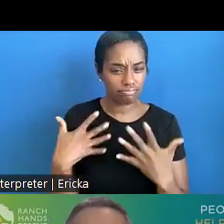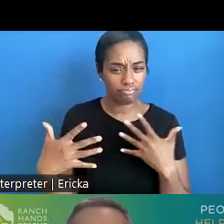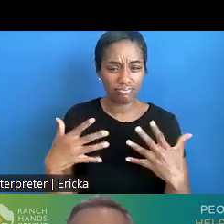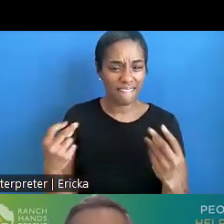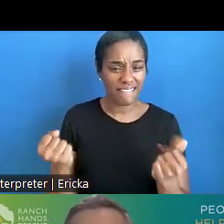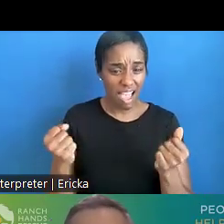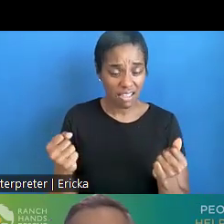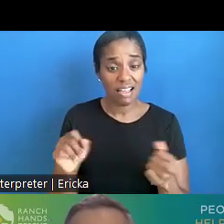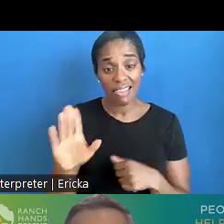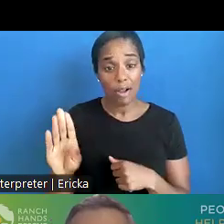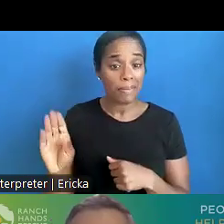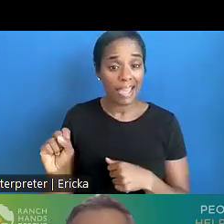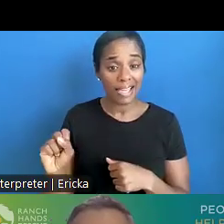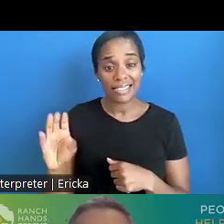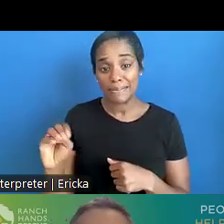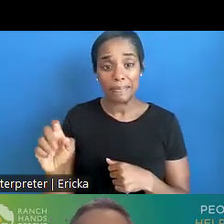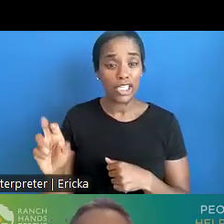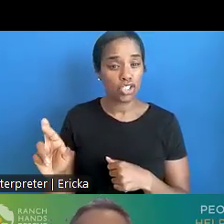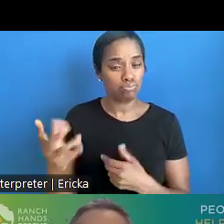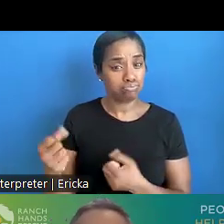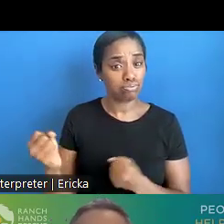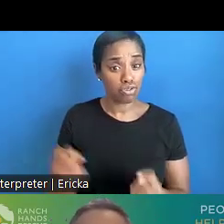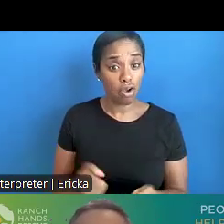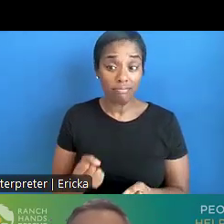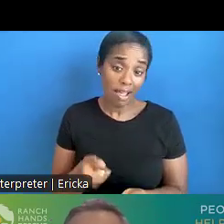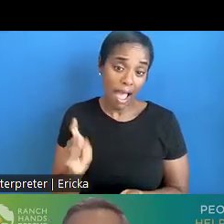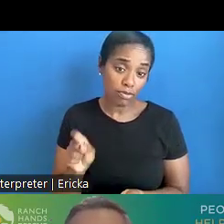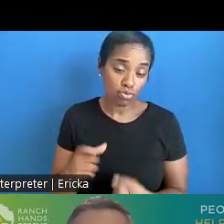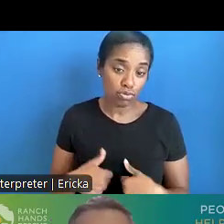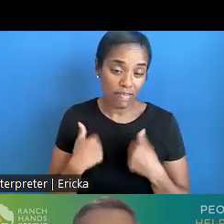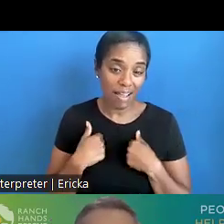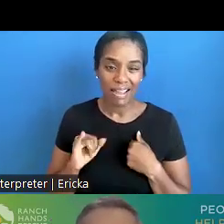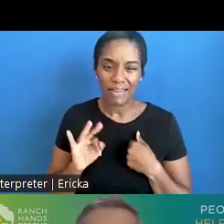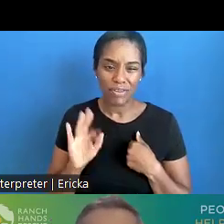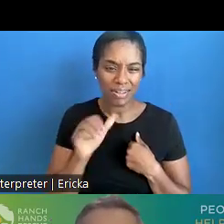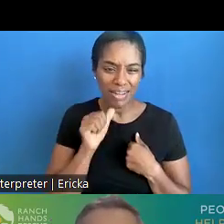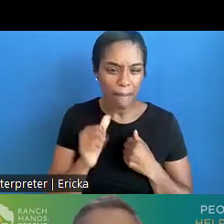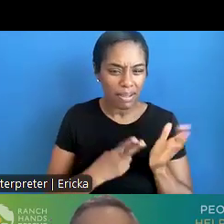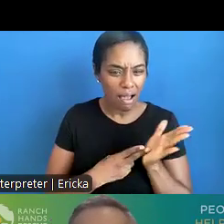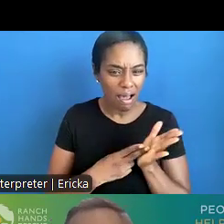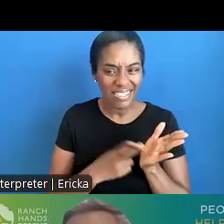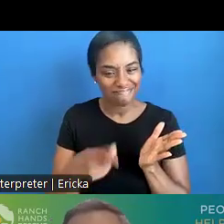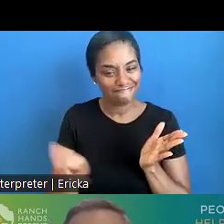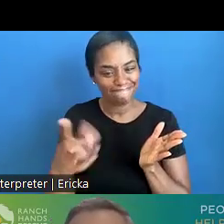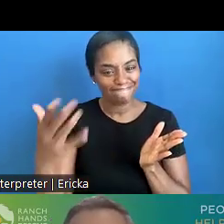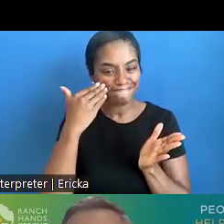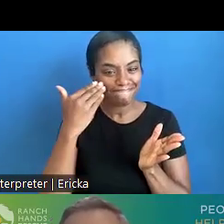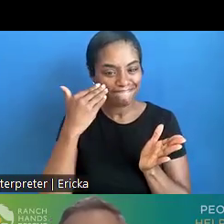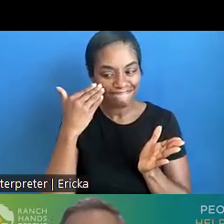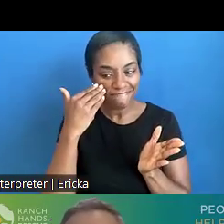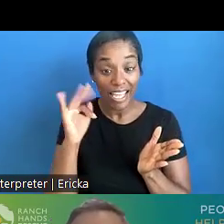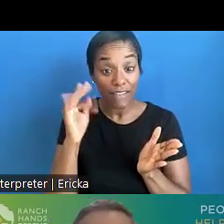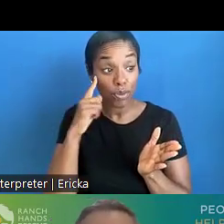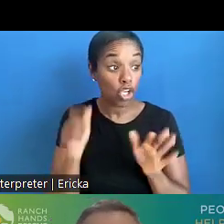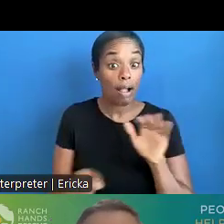and they had to be to survive, right? So if you're not being real, if you're not being genuine, they're gonna know. Even if you think you're hiding